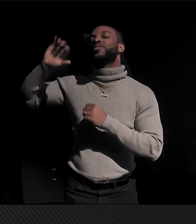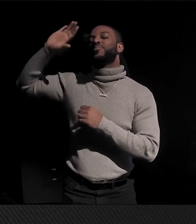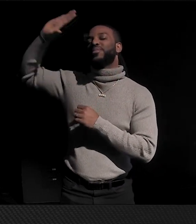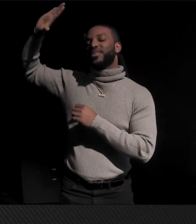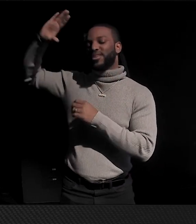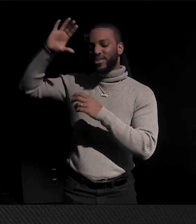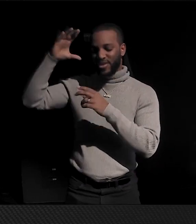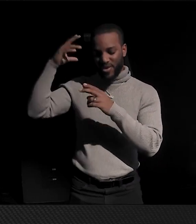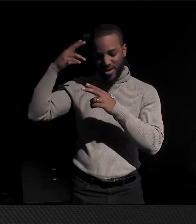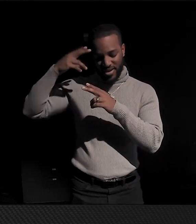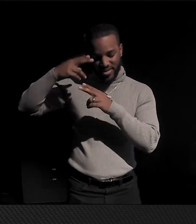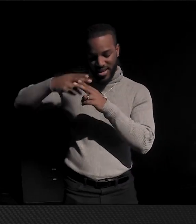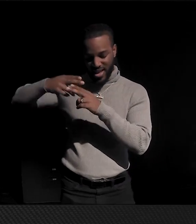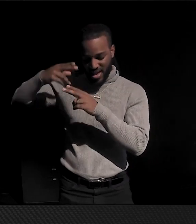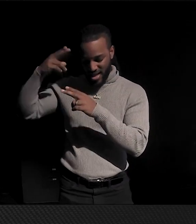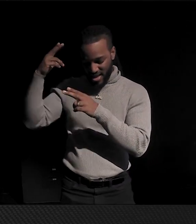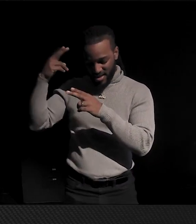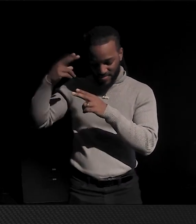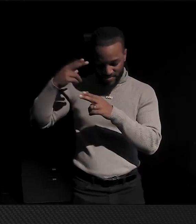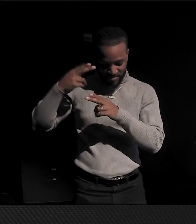Blessed will be your